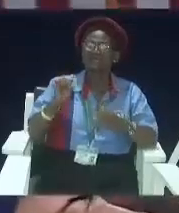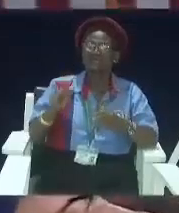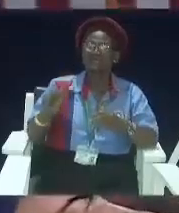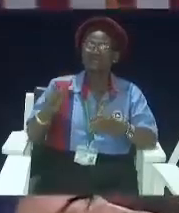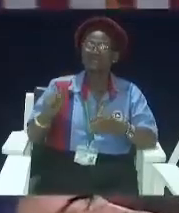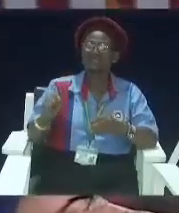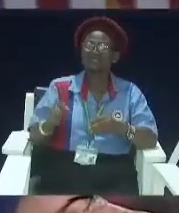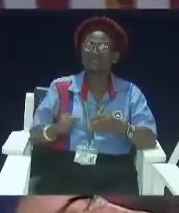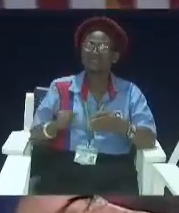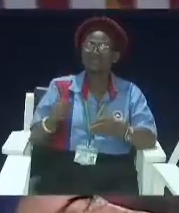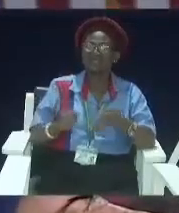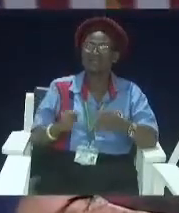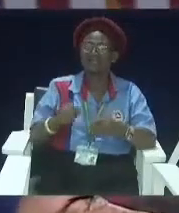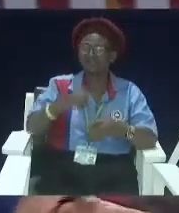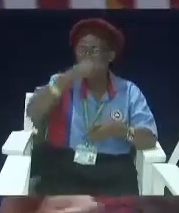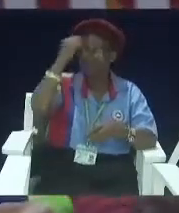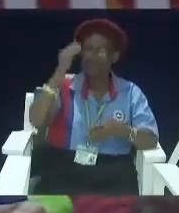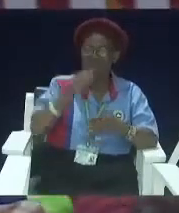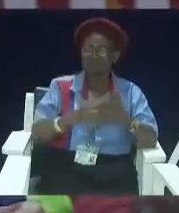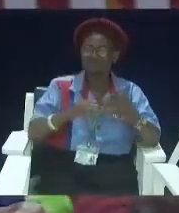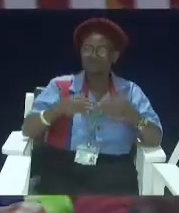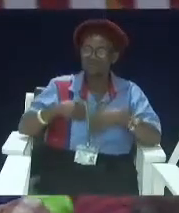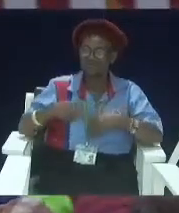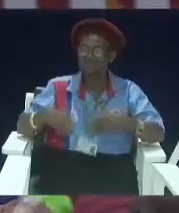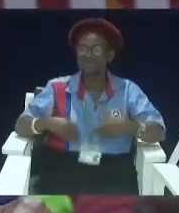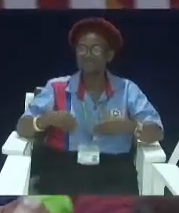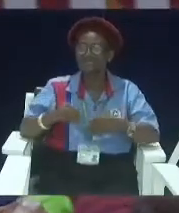who would trek?